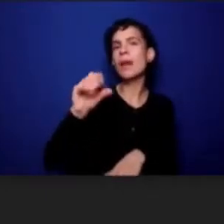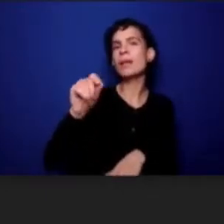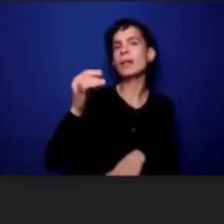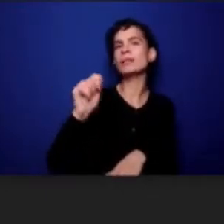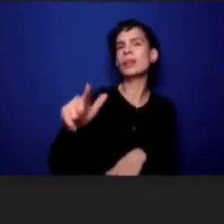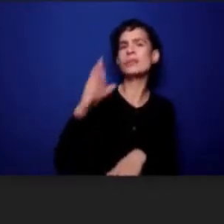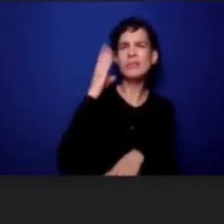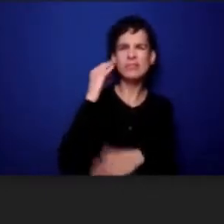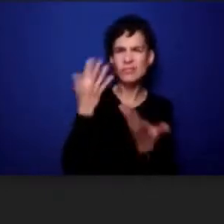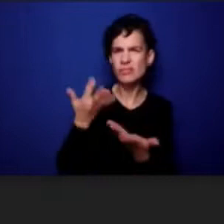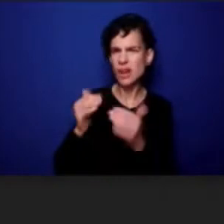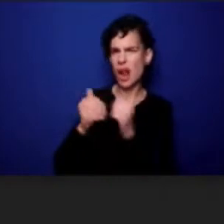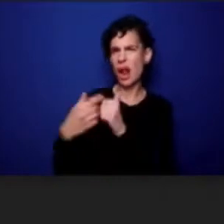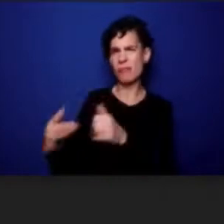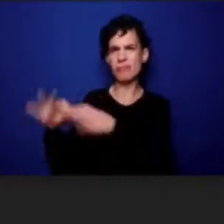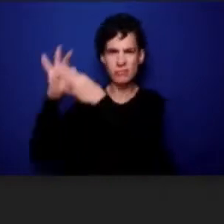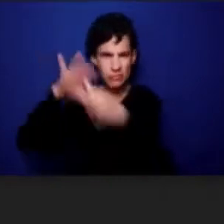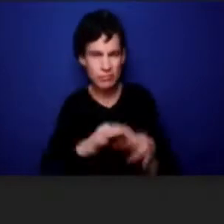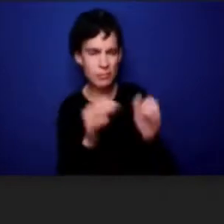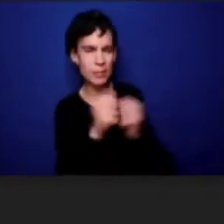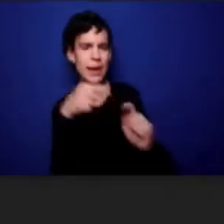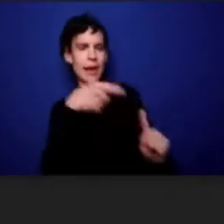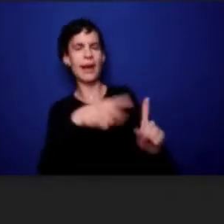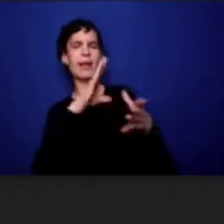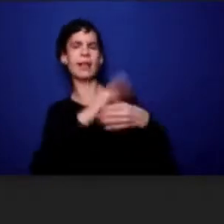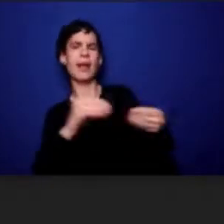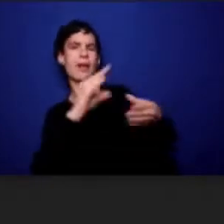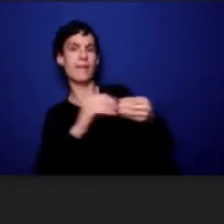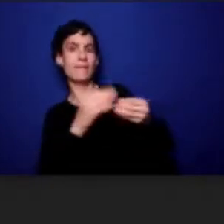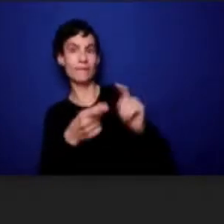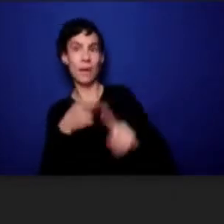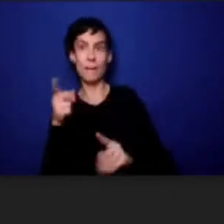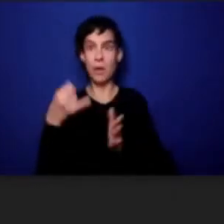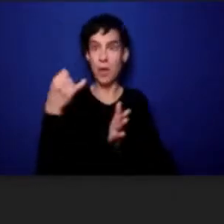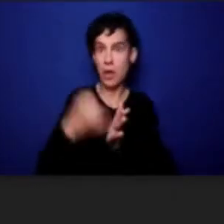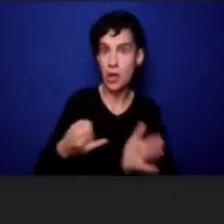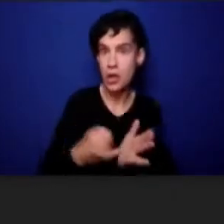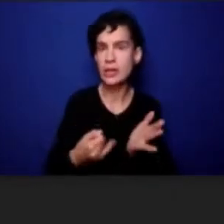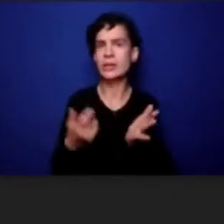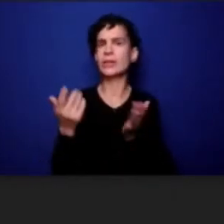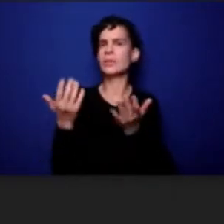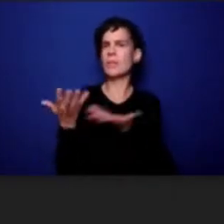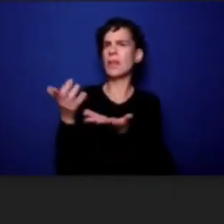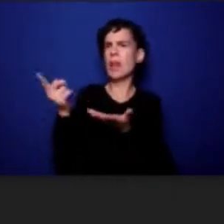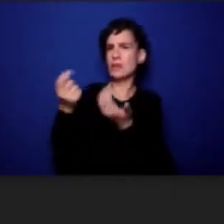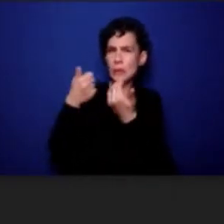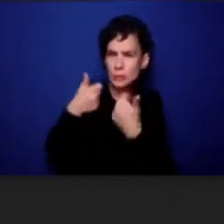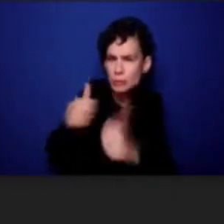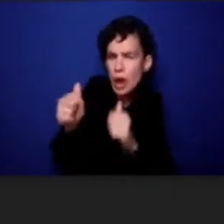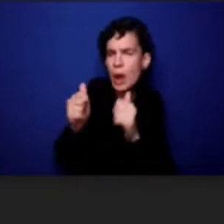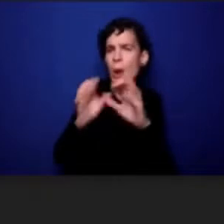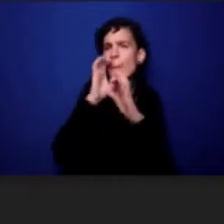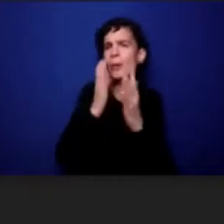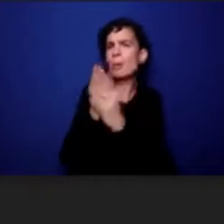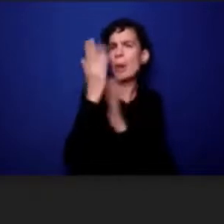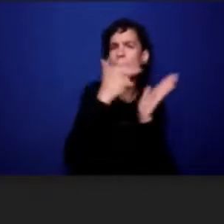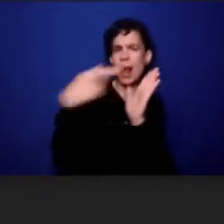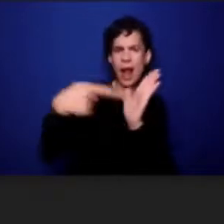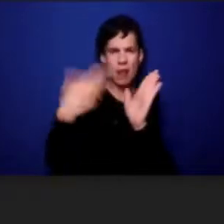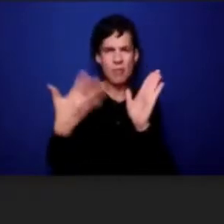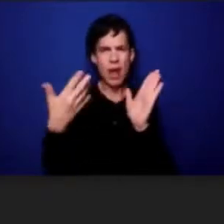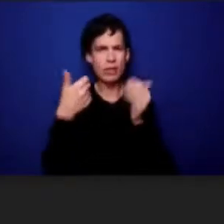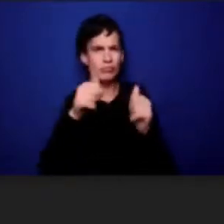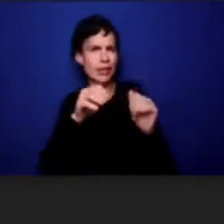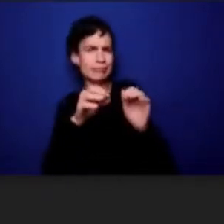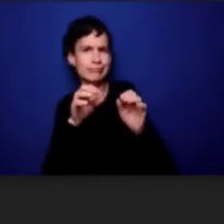the narrative that is attempted to be communicated through the painting. And that's sort of, to what